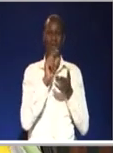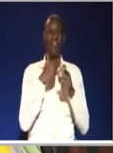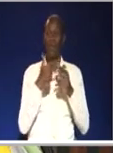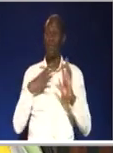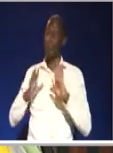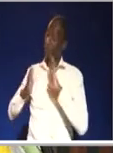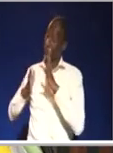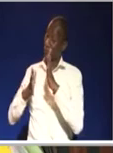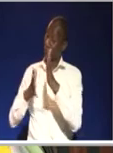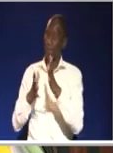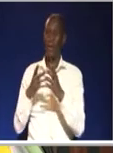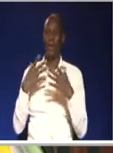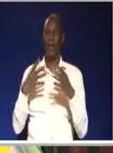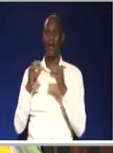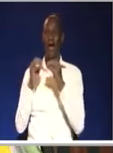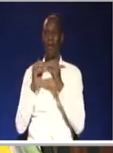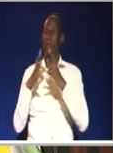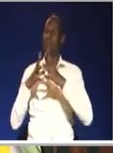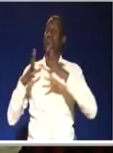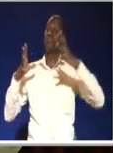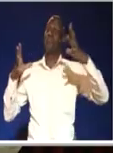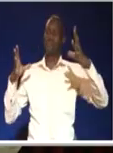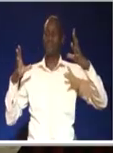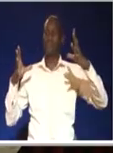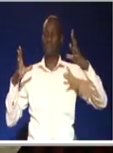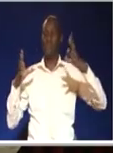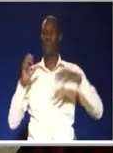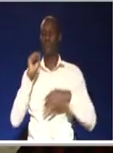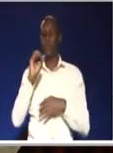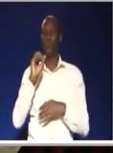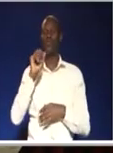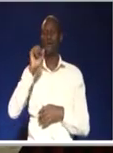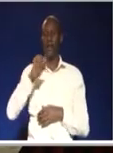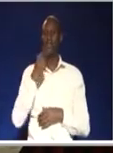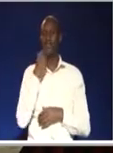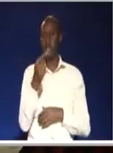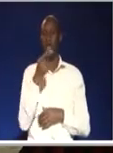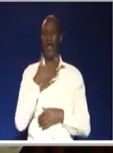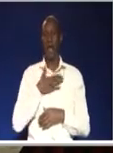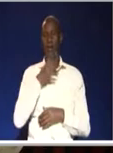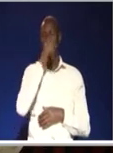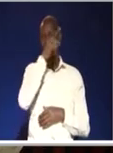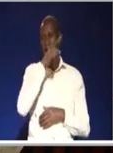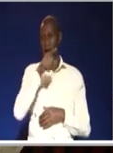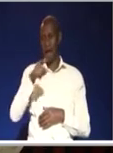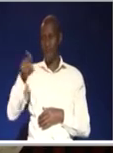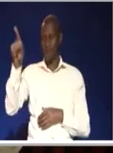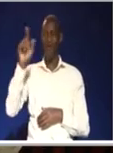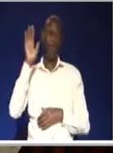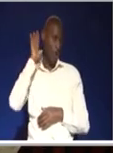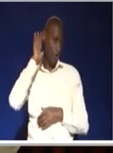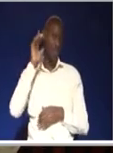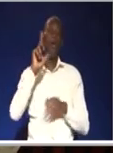quantity demanded is on the highest. So we can say our curve obeys the